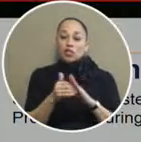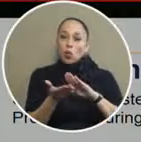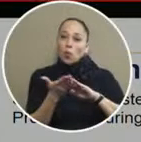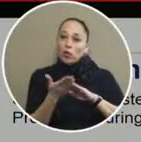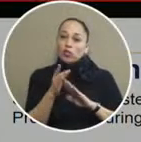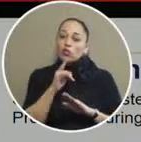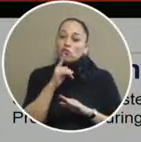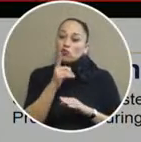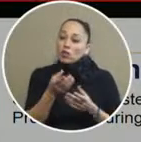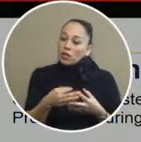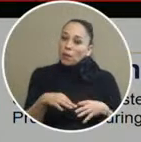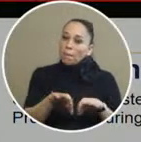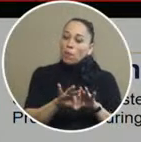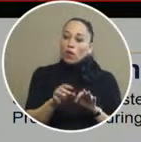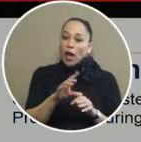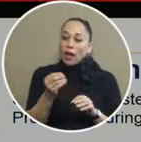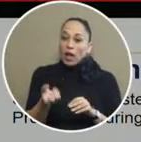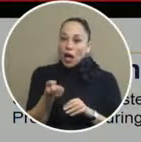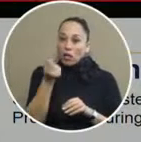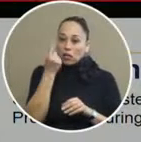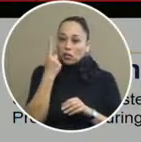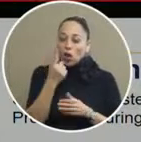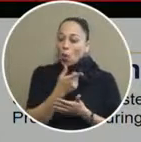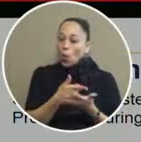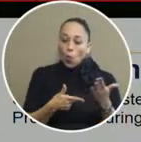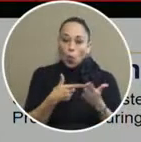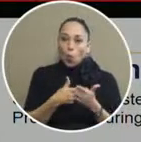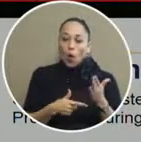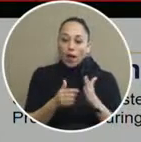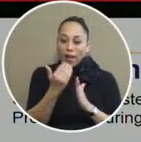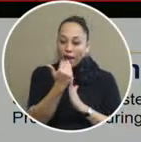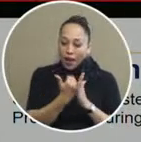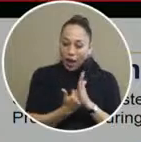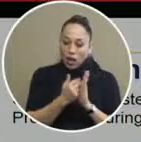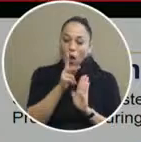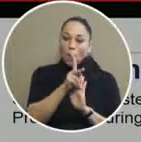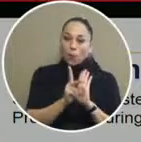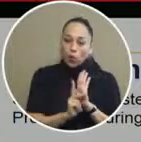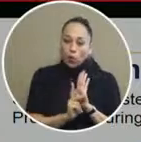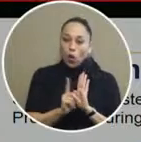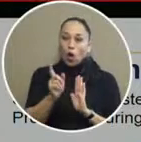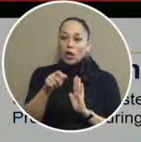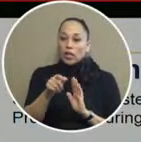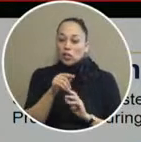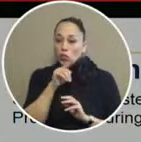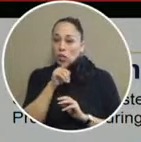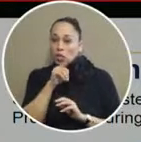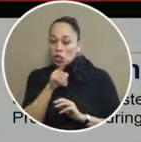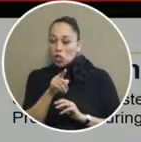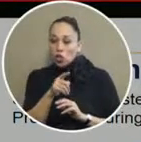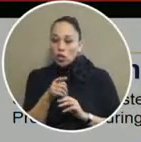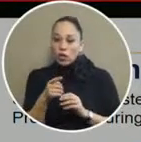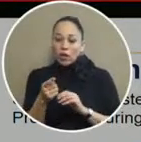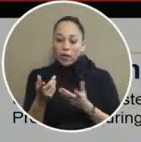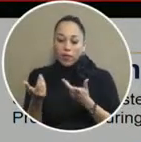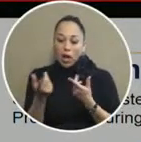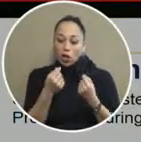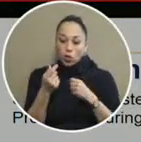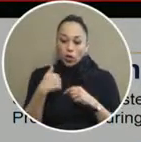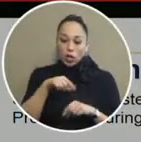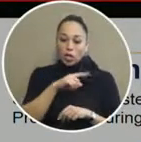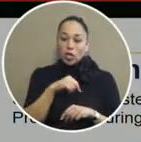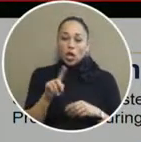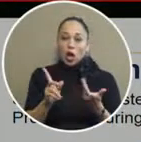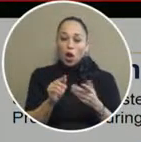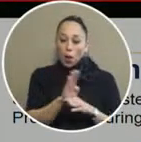that's really a matter of really understanding, what guidelines, protocols they need to make sure that they integrate into their facility,